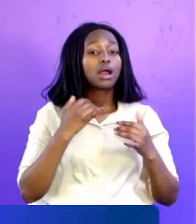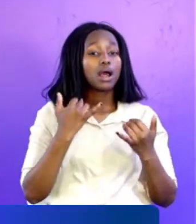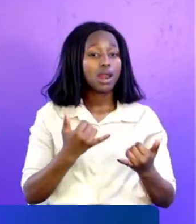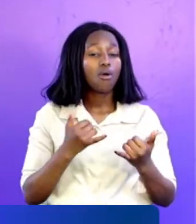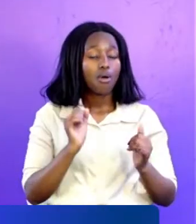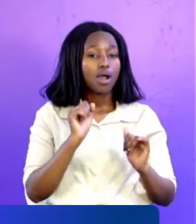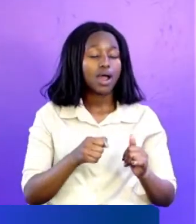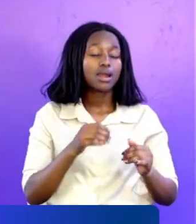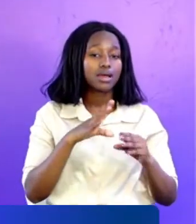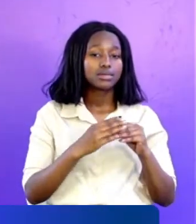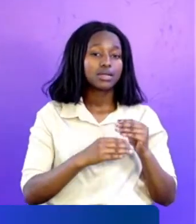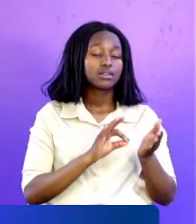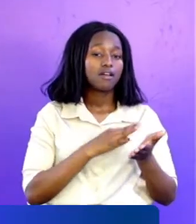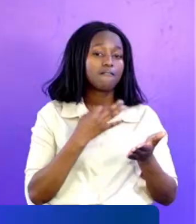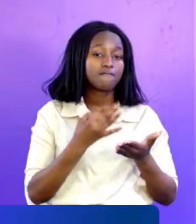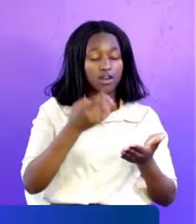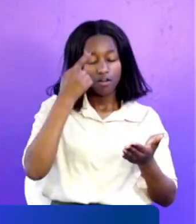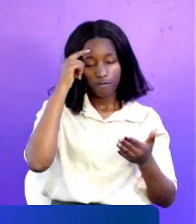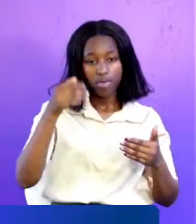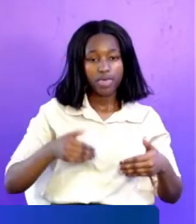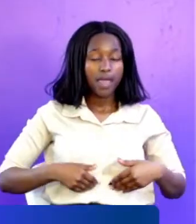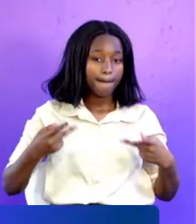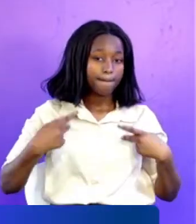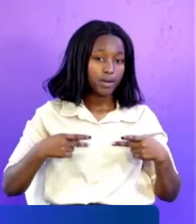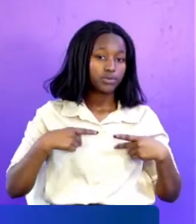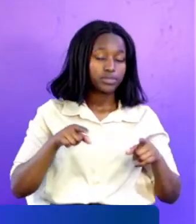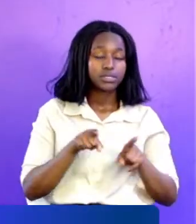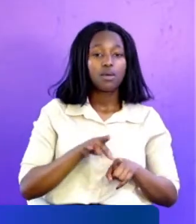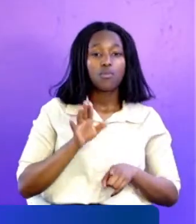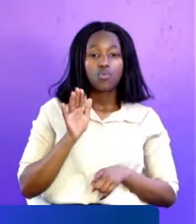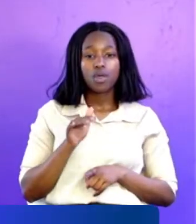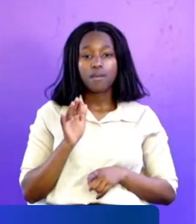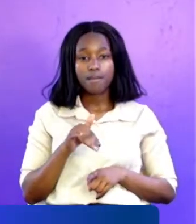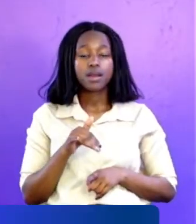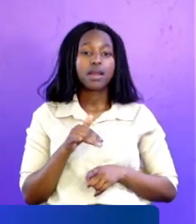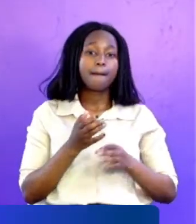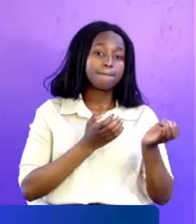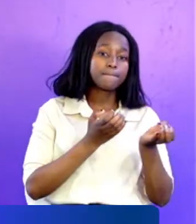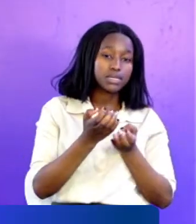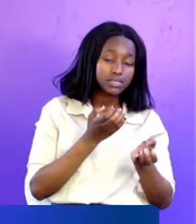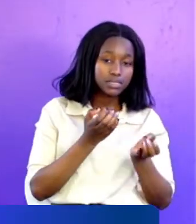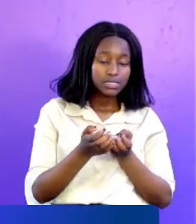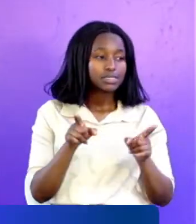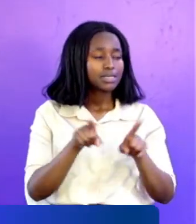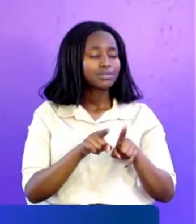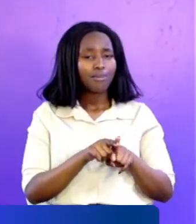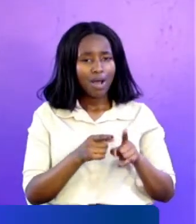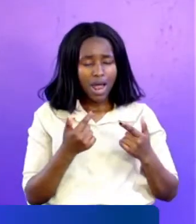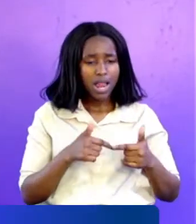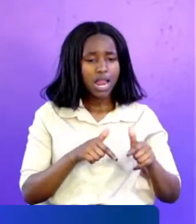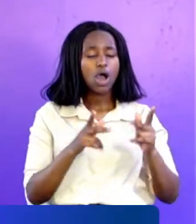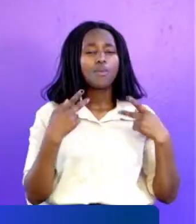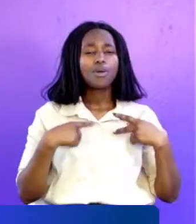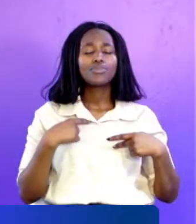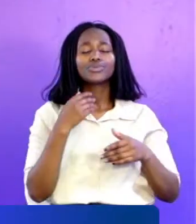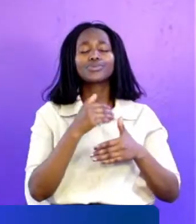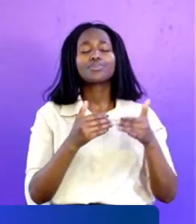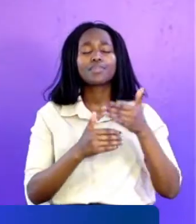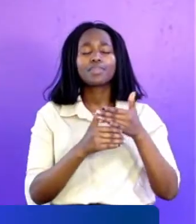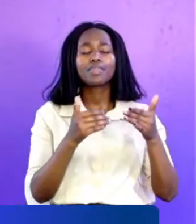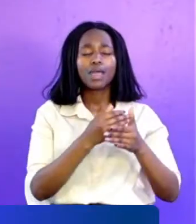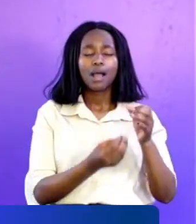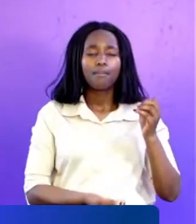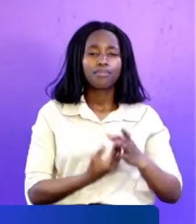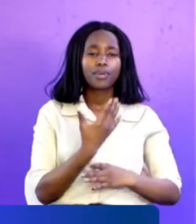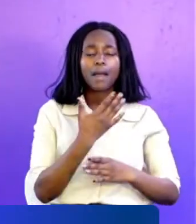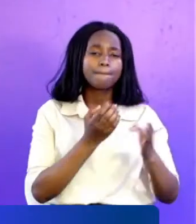the young people, create a fund for the women entrepreneurs, make them able to set up businesses, then they can build the